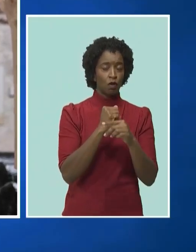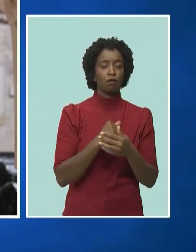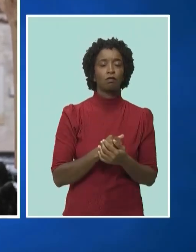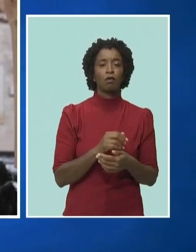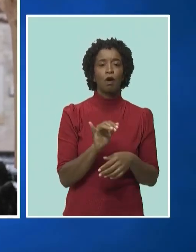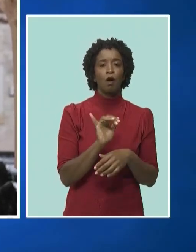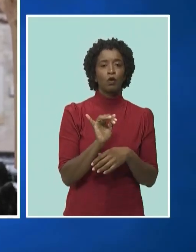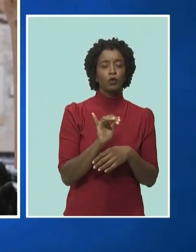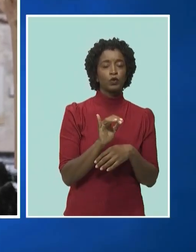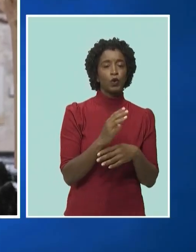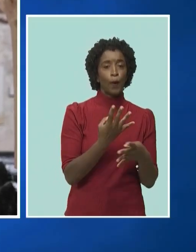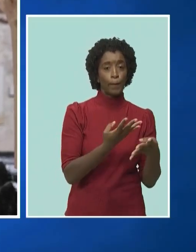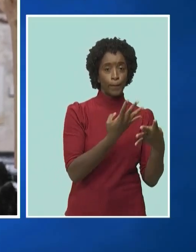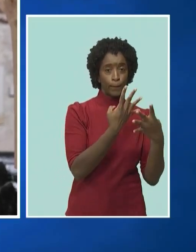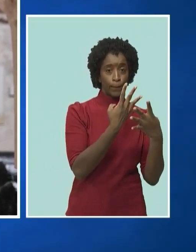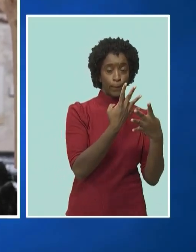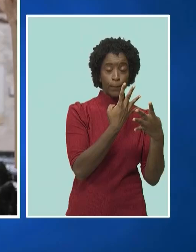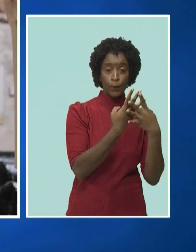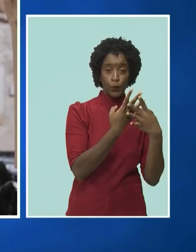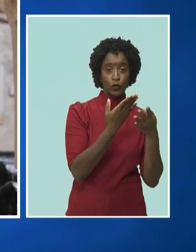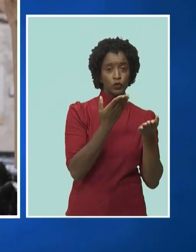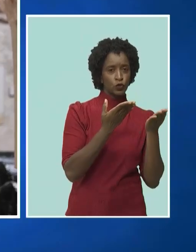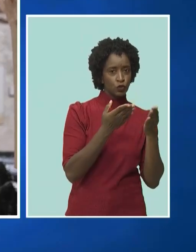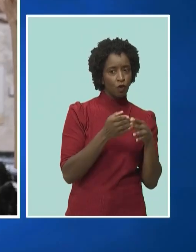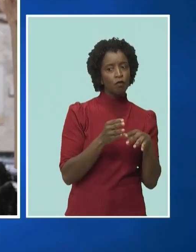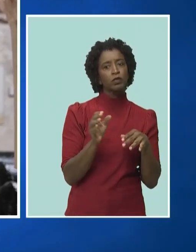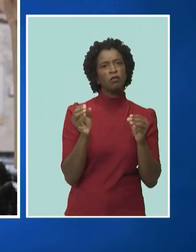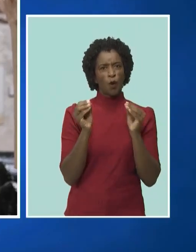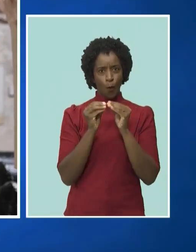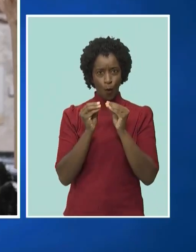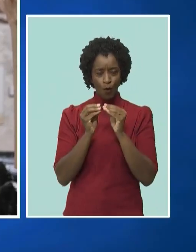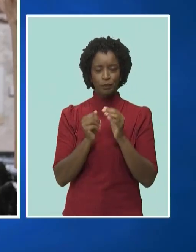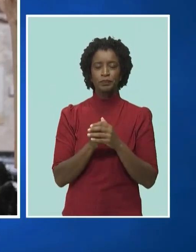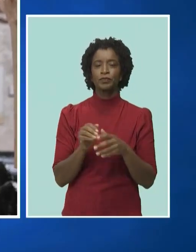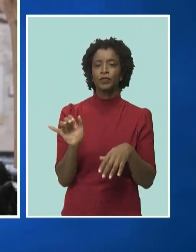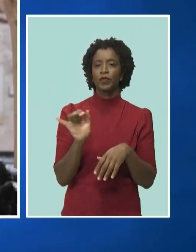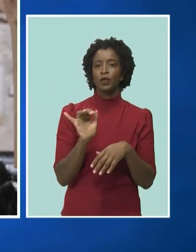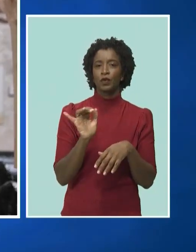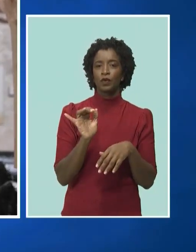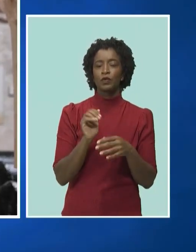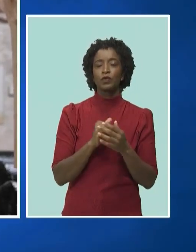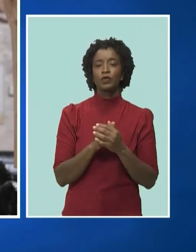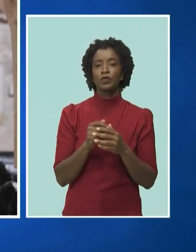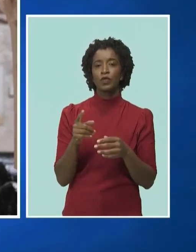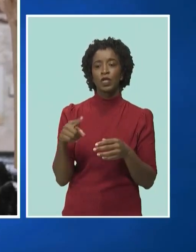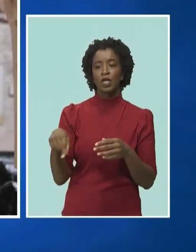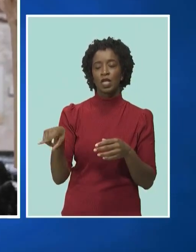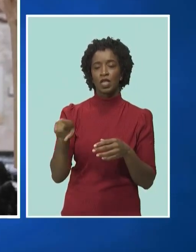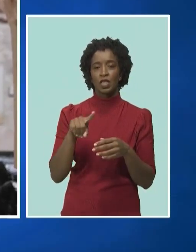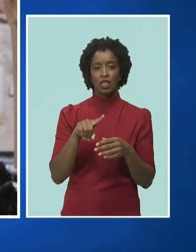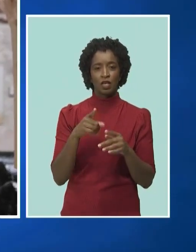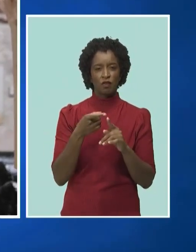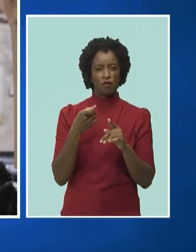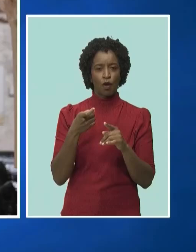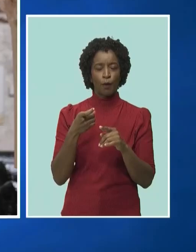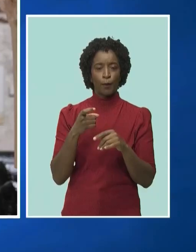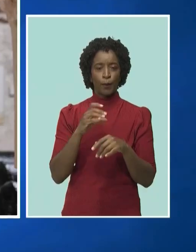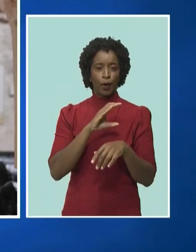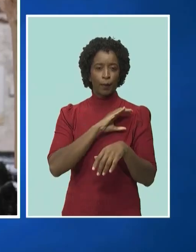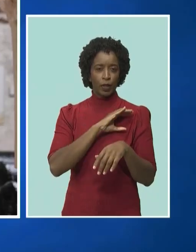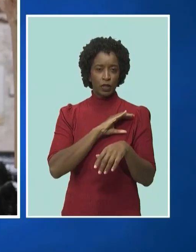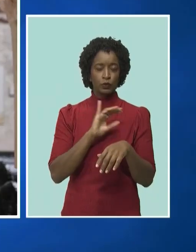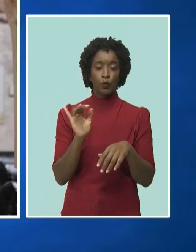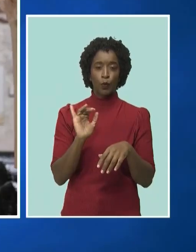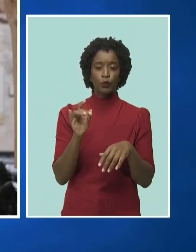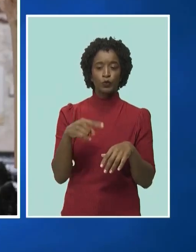Prison Service, just to name a few. Also on parade this year will be the multi-troop of the Barbados Police Service and the mass band of the Barbados